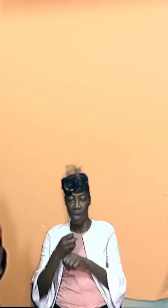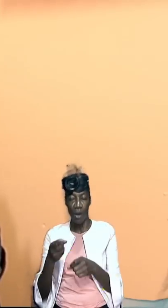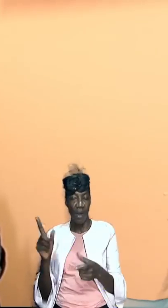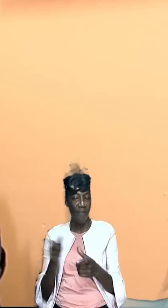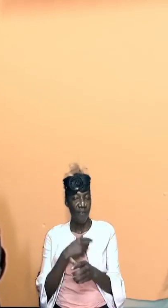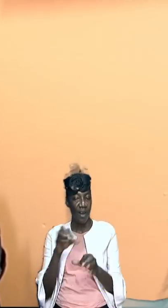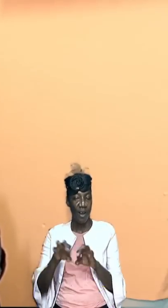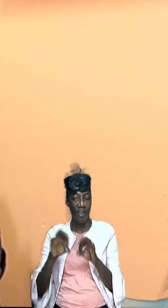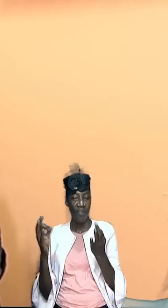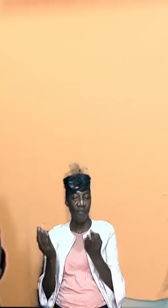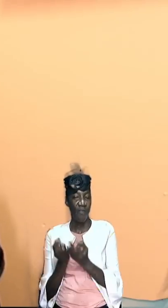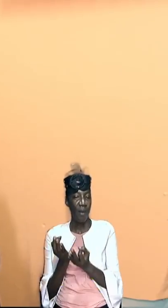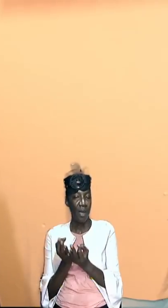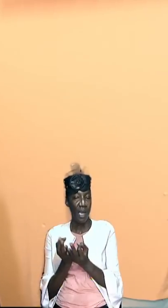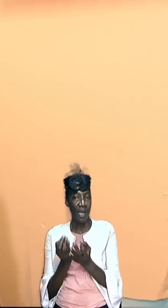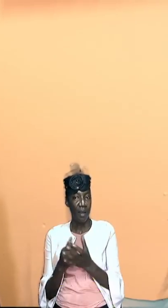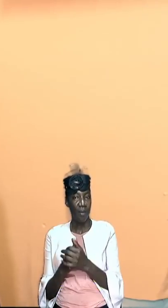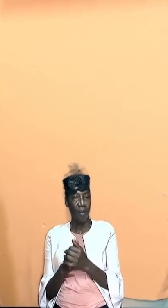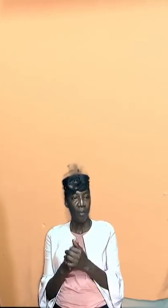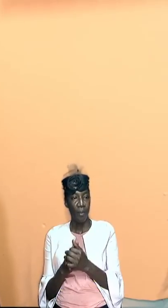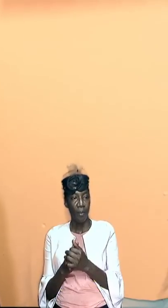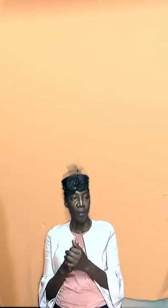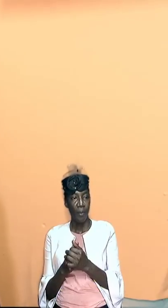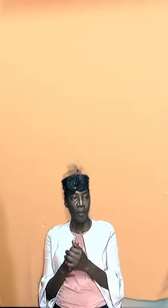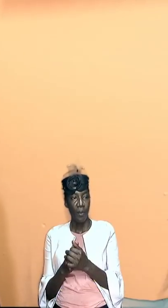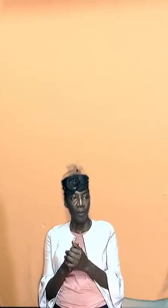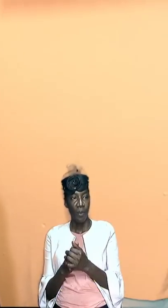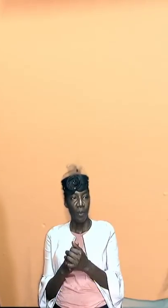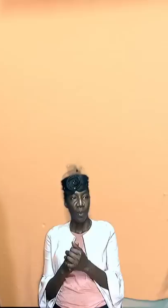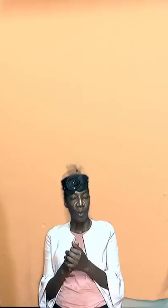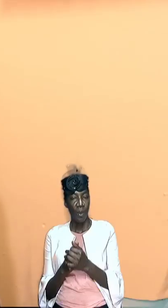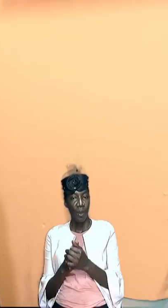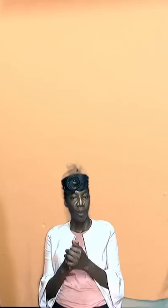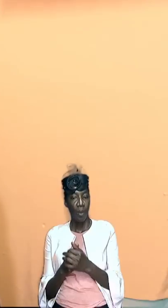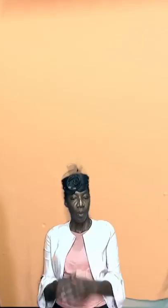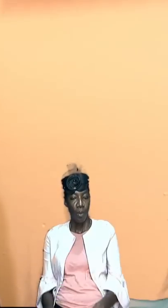So chances are, the family,